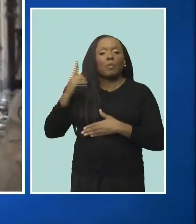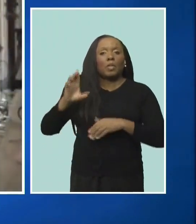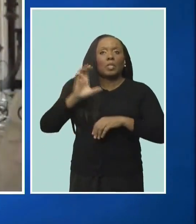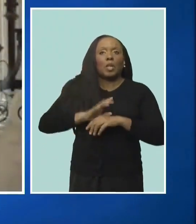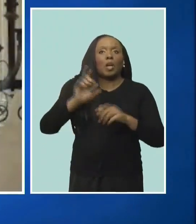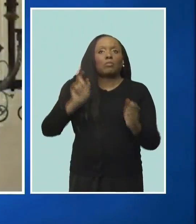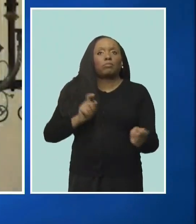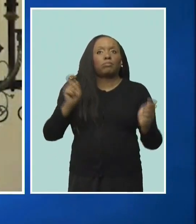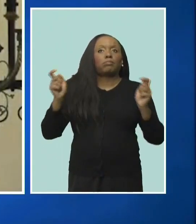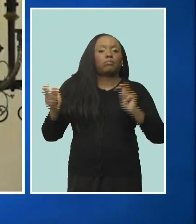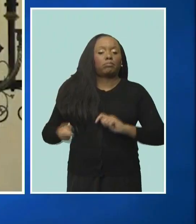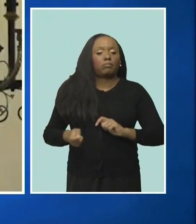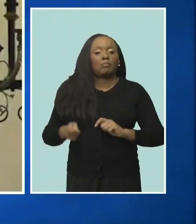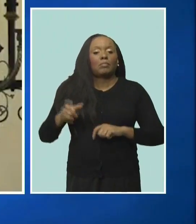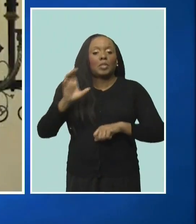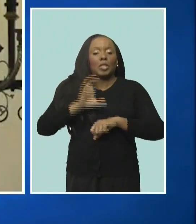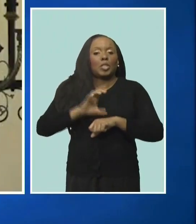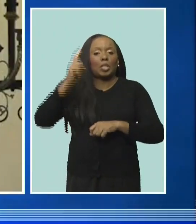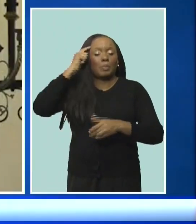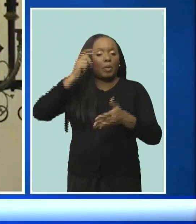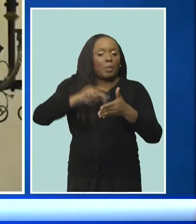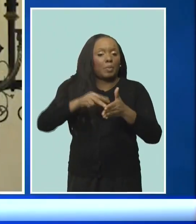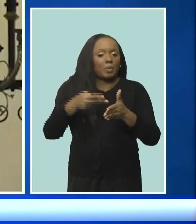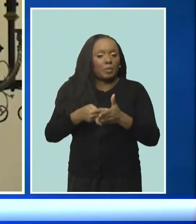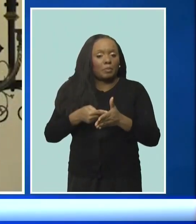church's mission and ministry on this island.